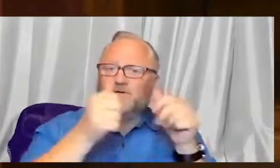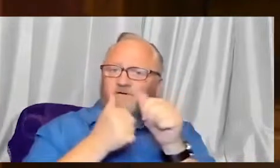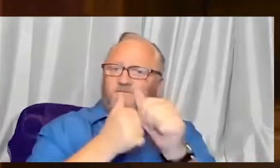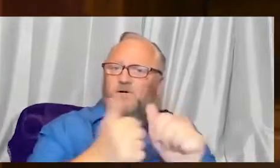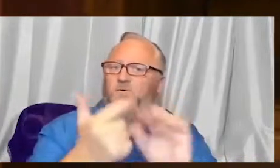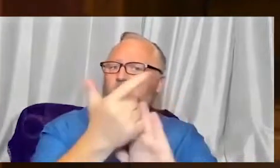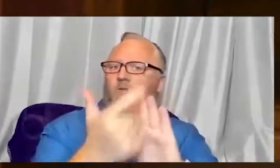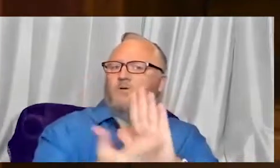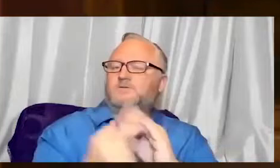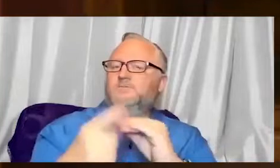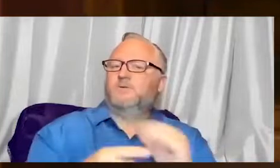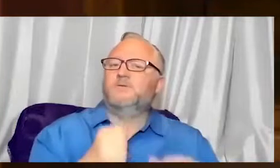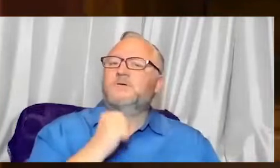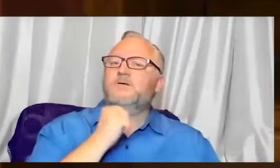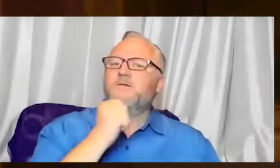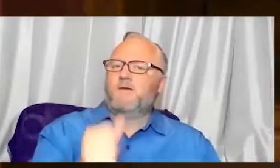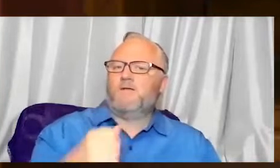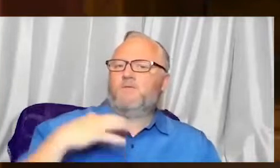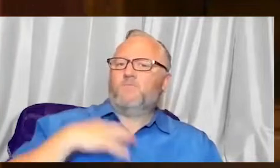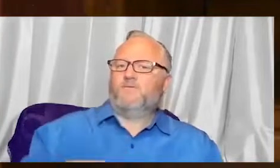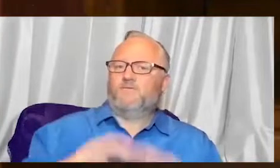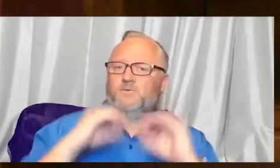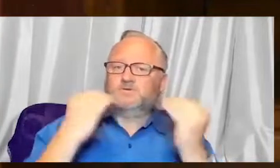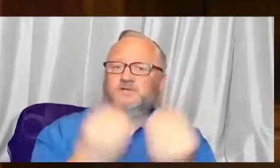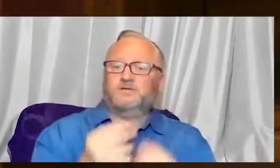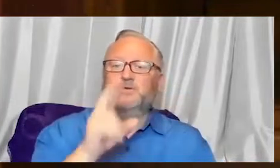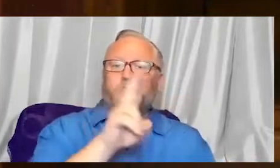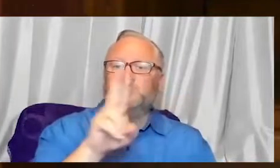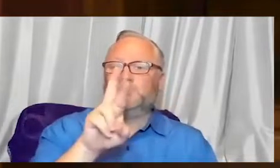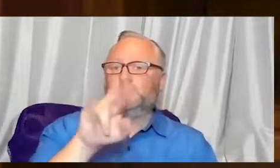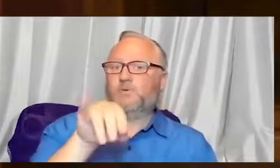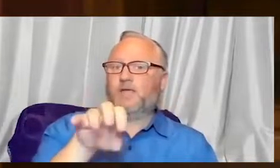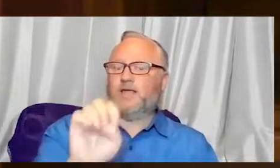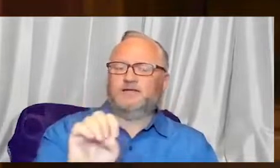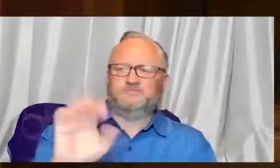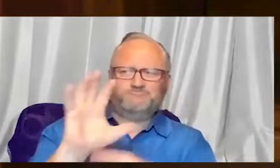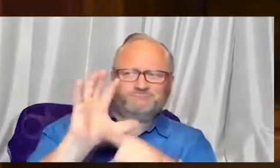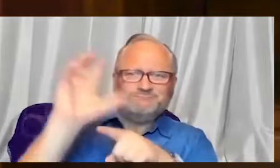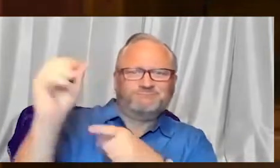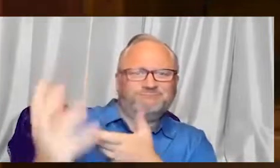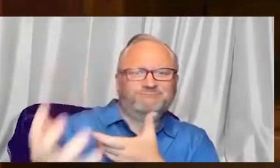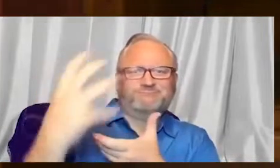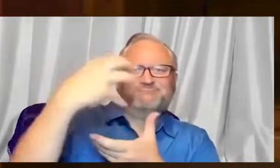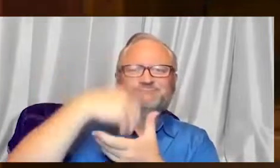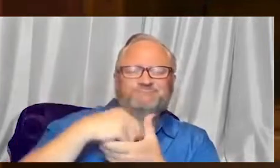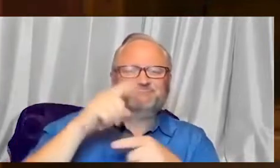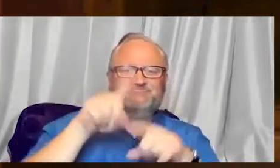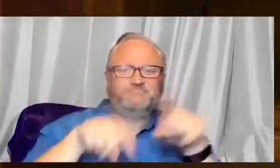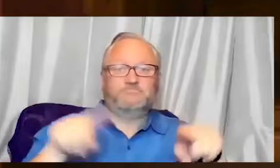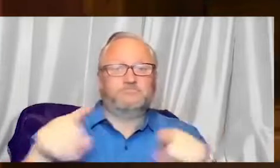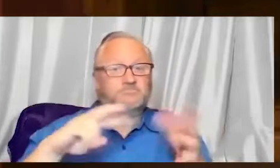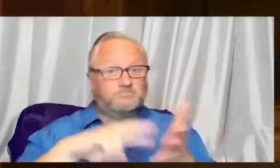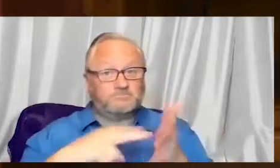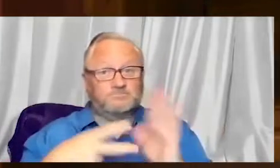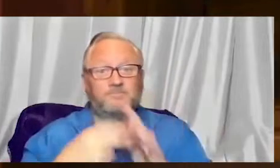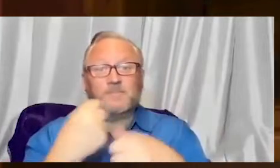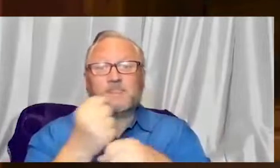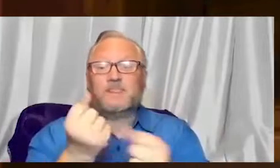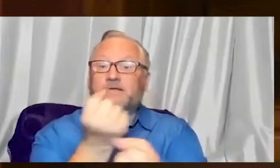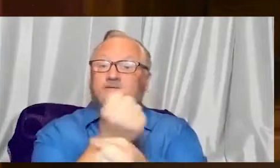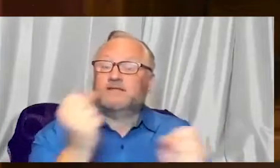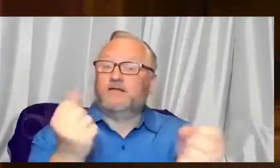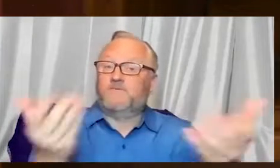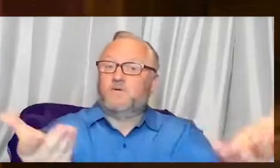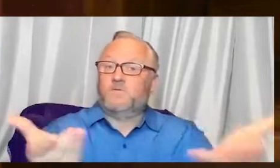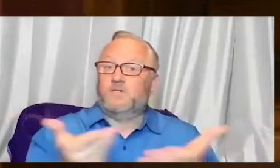governing nonprofit organizations, UU Rise is radically inclusive, intentionally creating a safe and welcoming environment